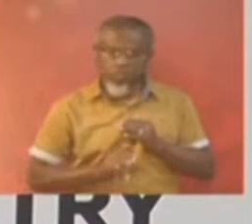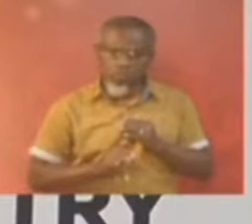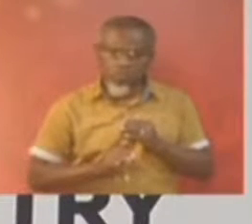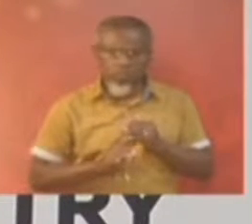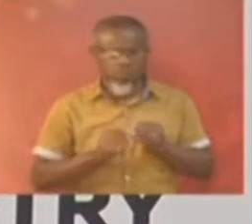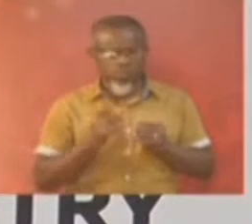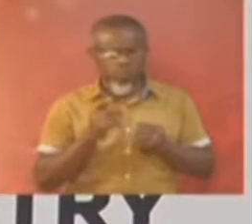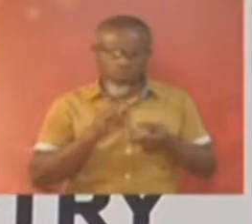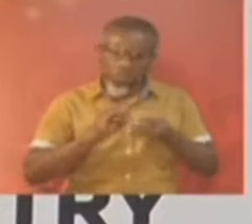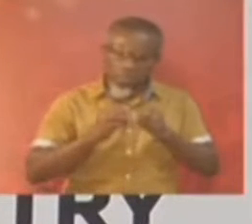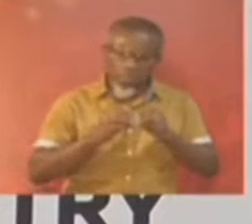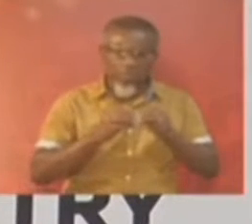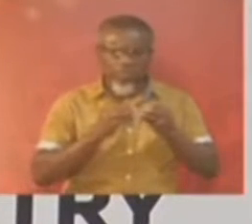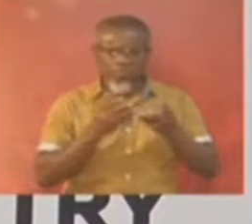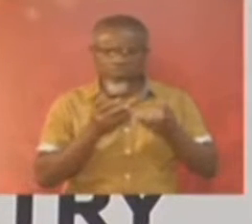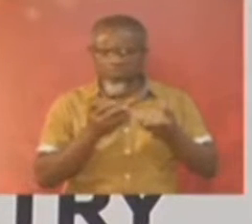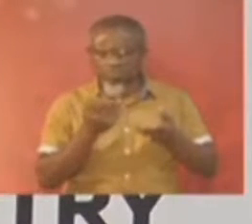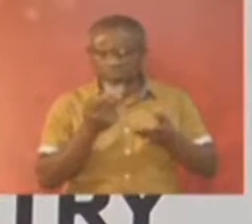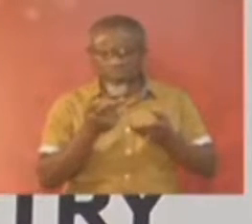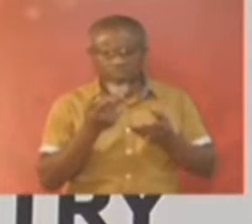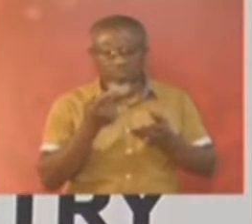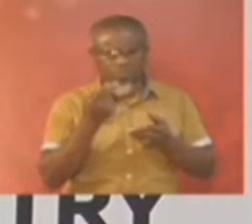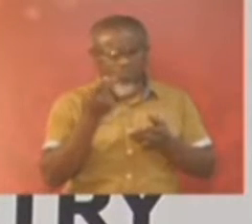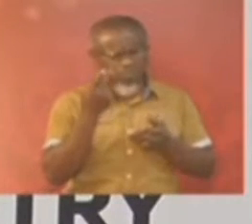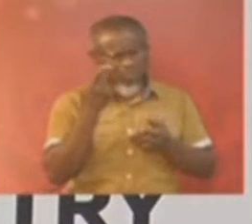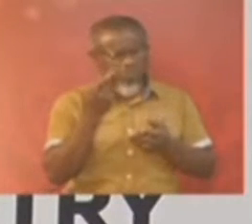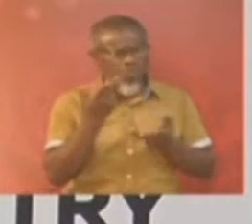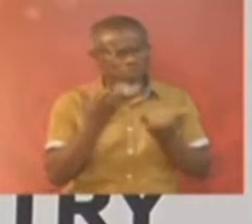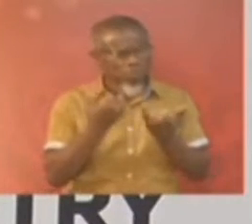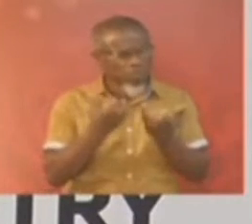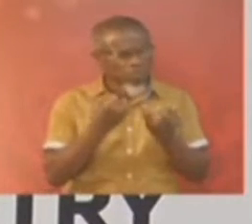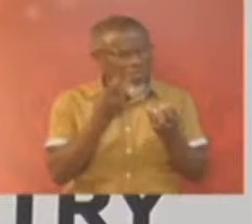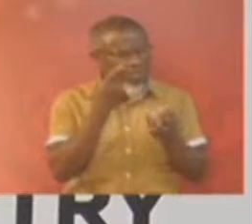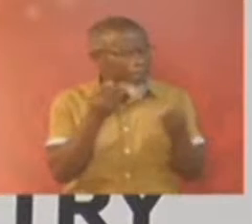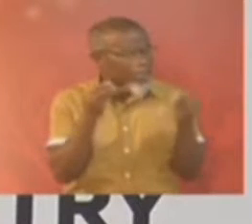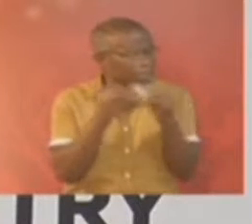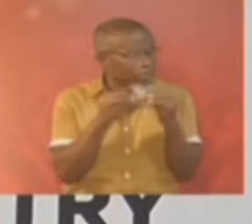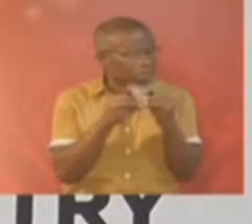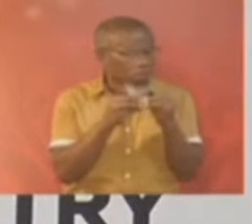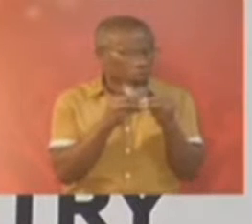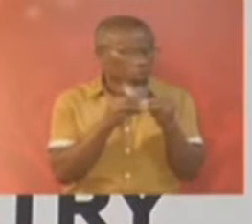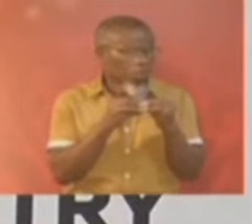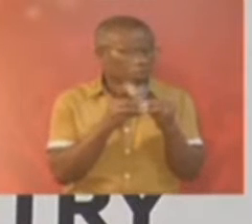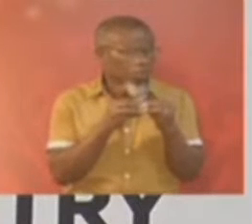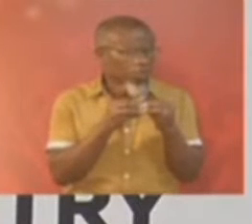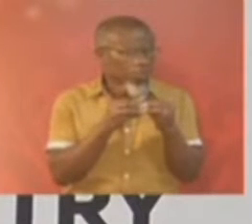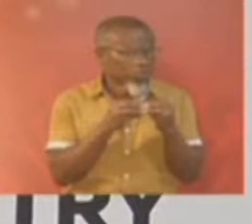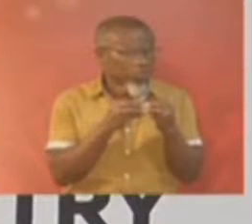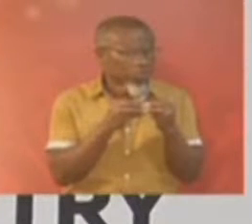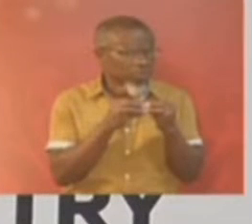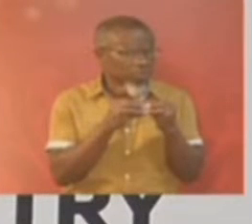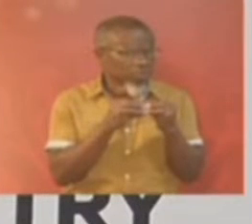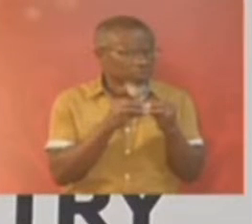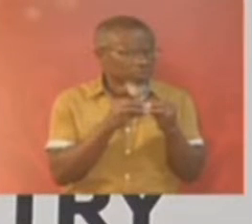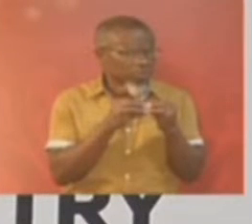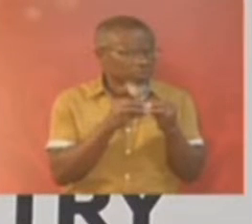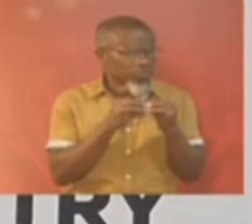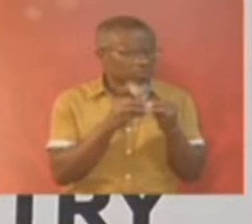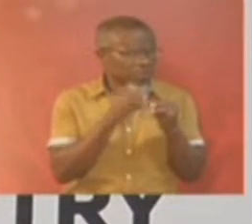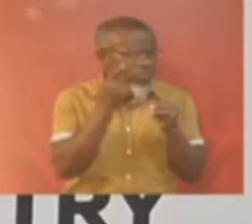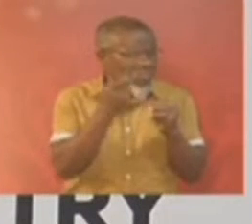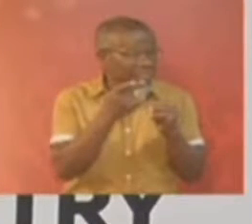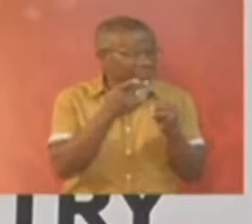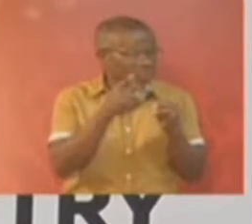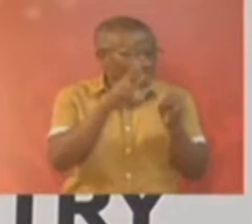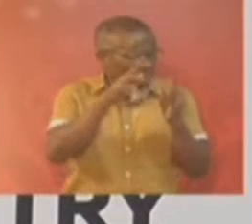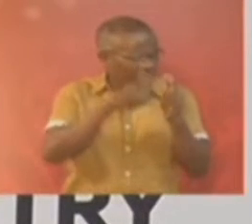various illnesses. What we would like to see with regards to, and what we're seeing a little drop off in, is probably measles, mumps,